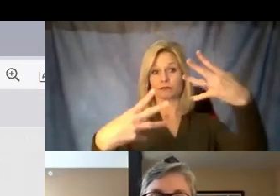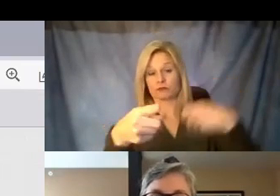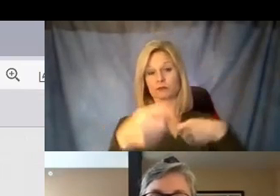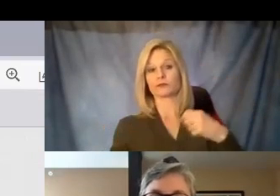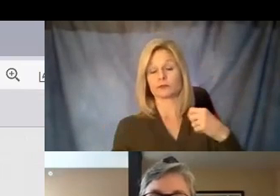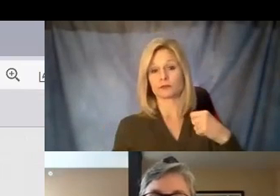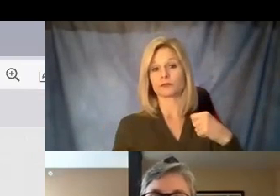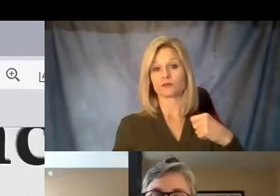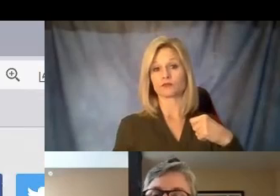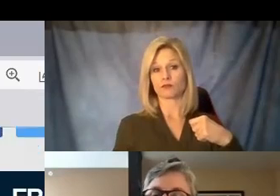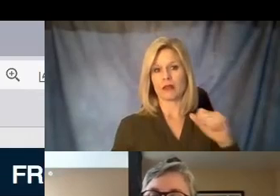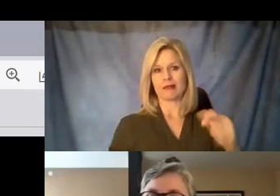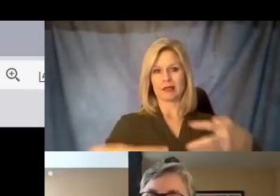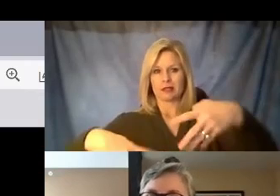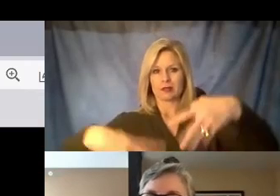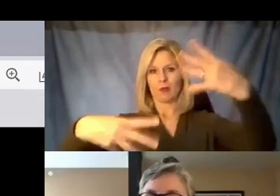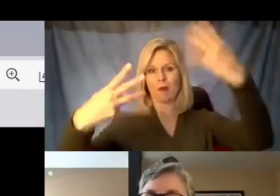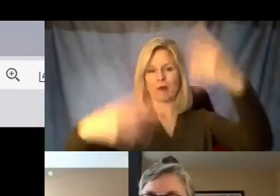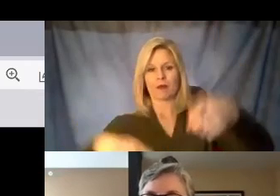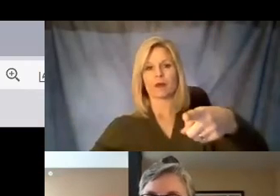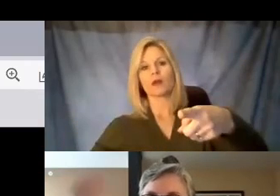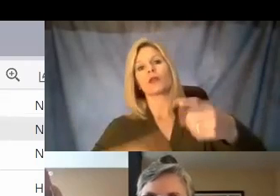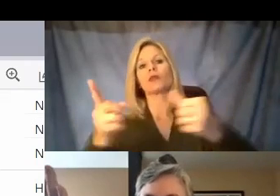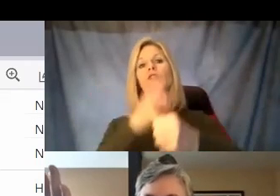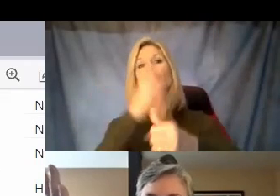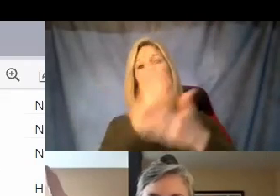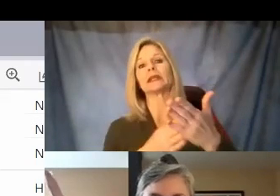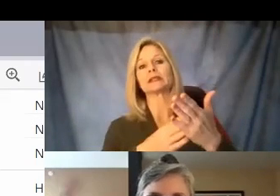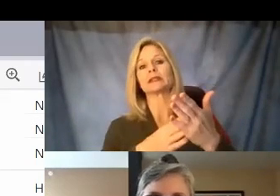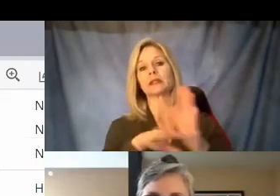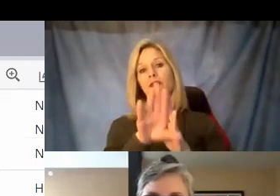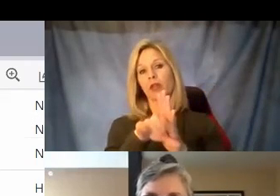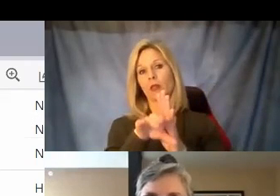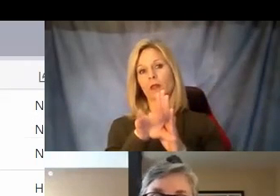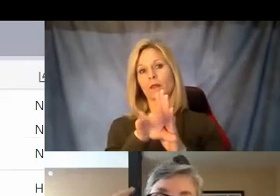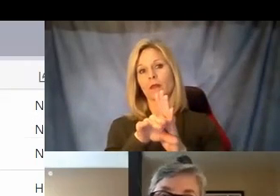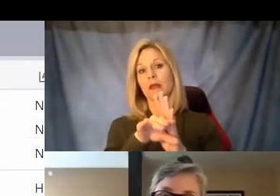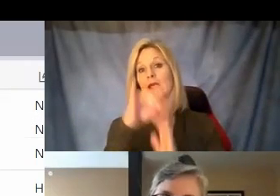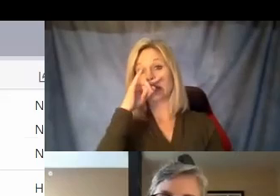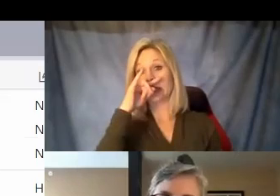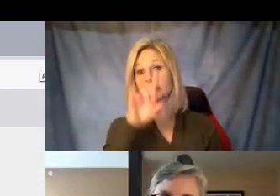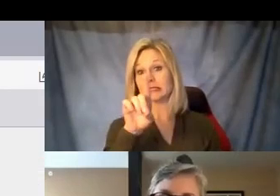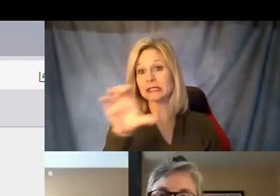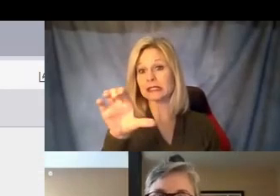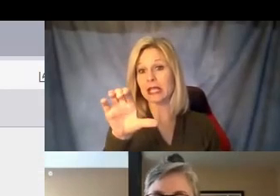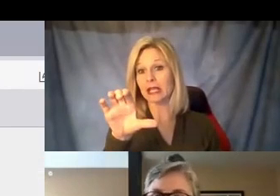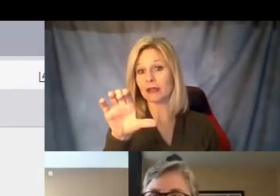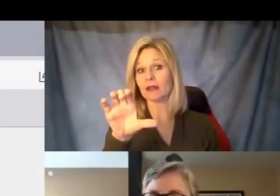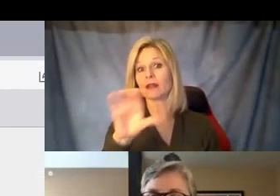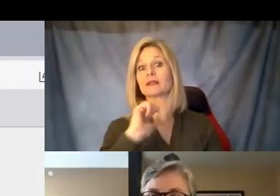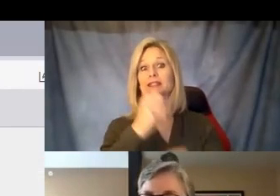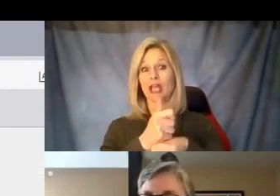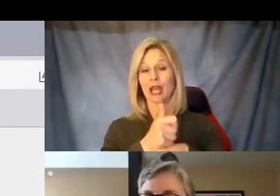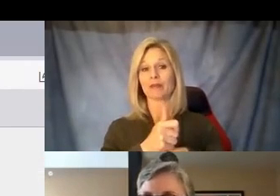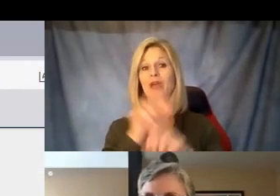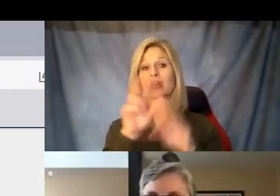And then scroll down. The first piece is there's a film, Kids in DC made video resumes. And so they're going to show